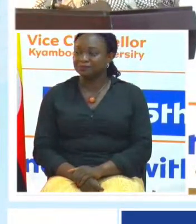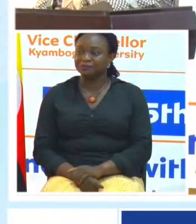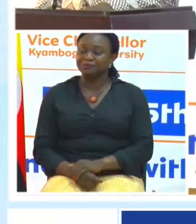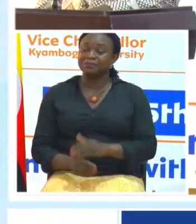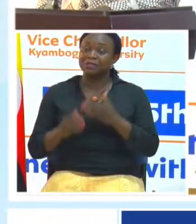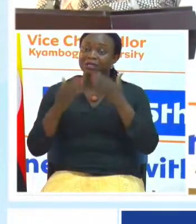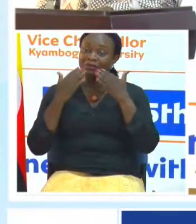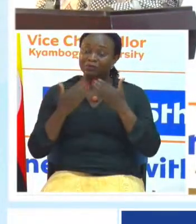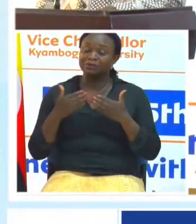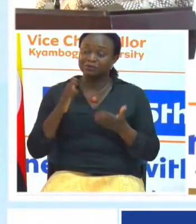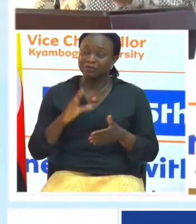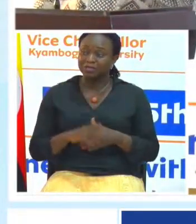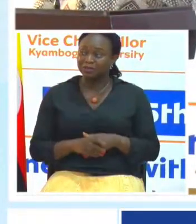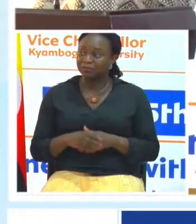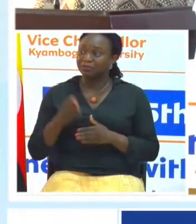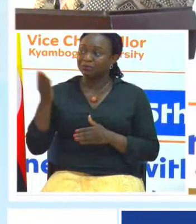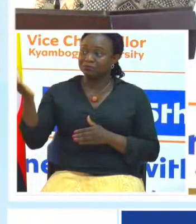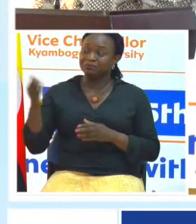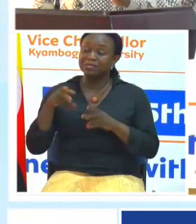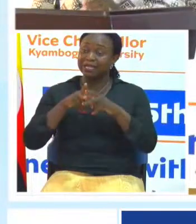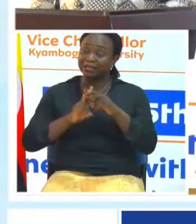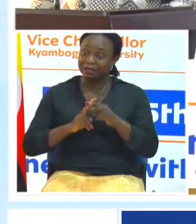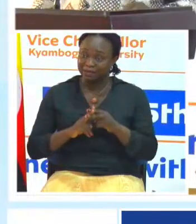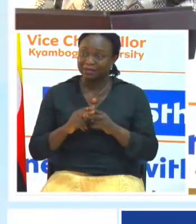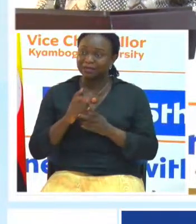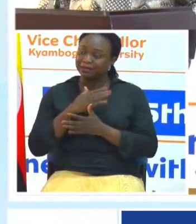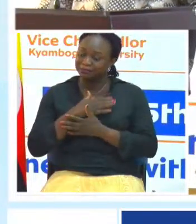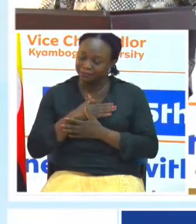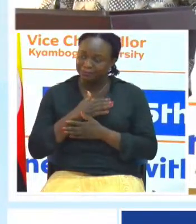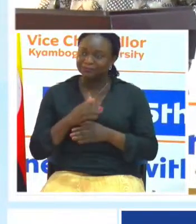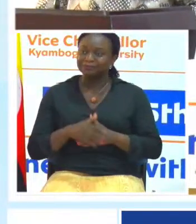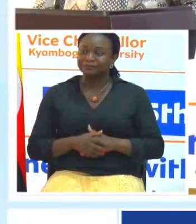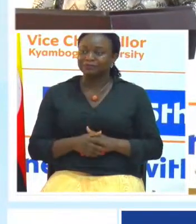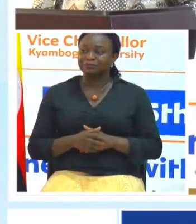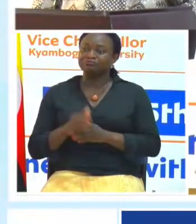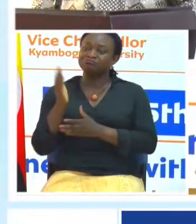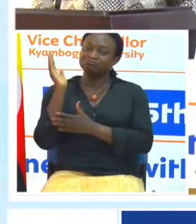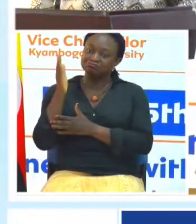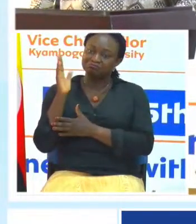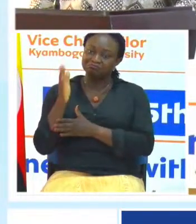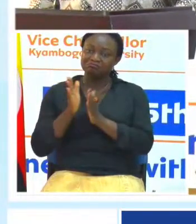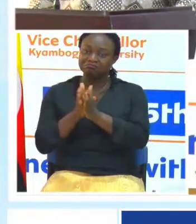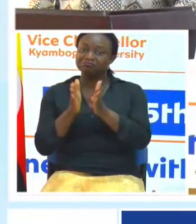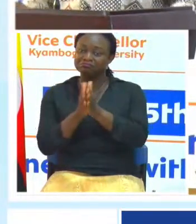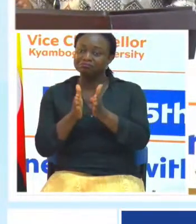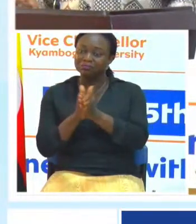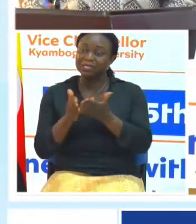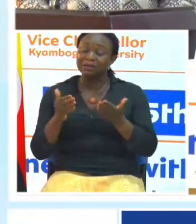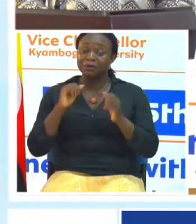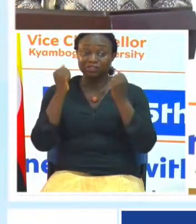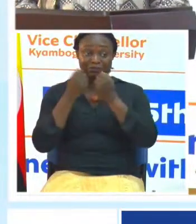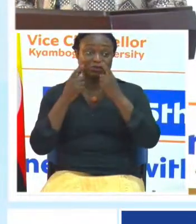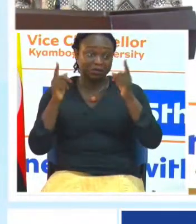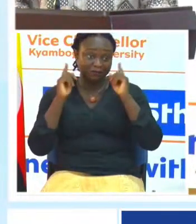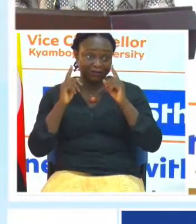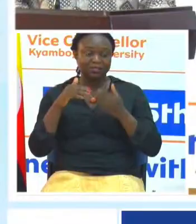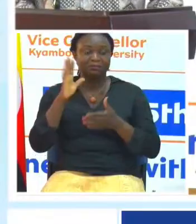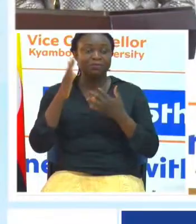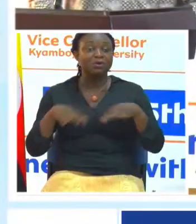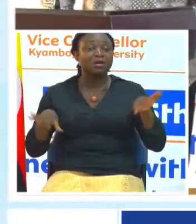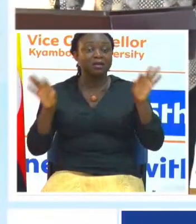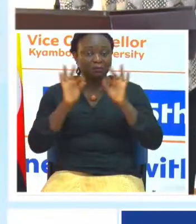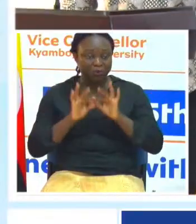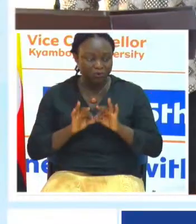Thank you very much, Mr. Engineer Sir, for that presentation about Kyambogo University. And most importantly, what